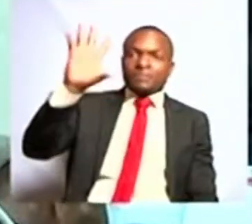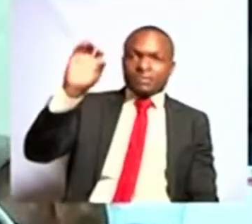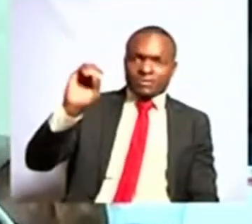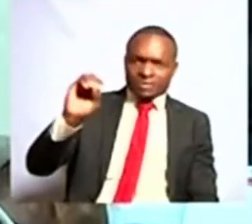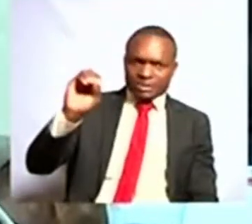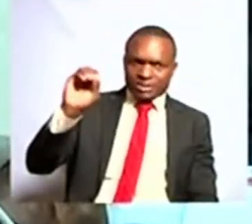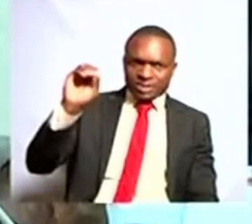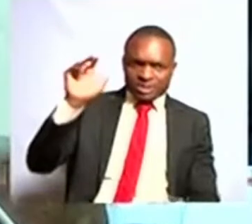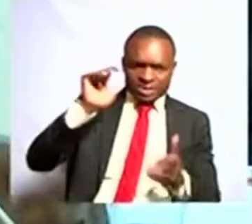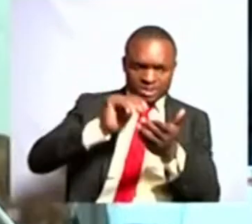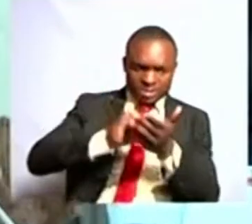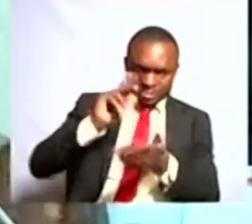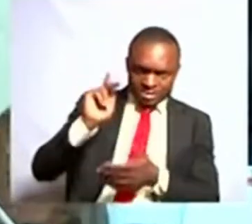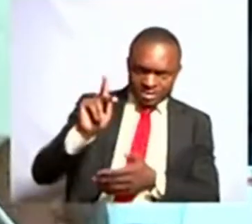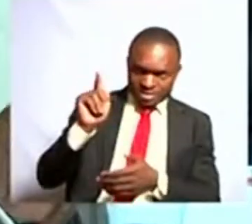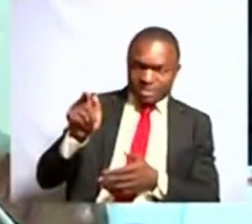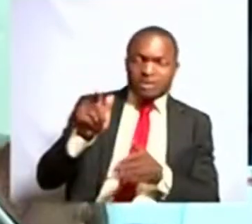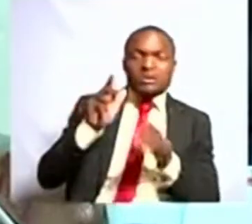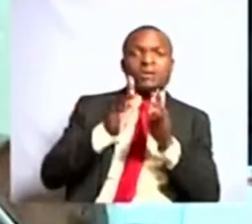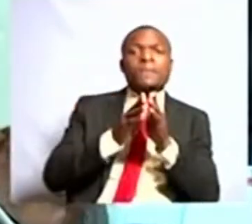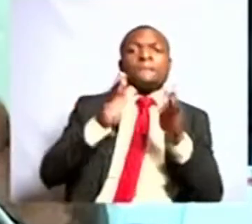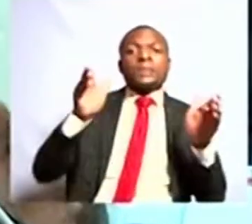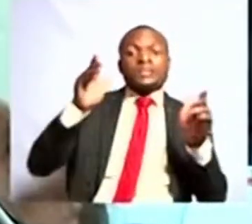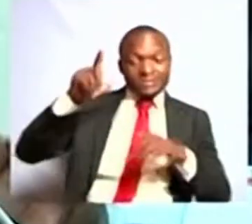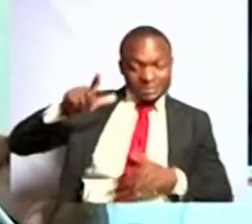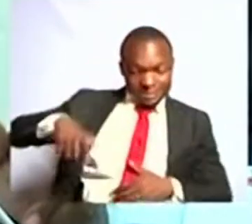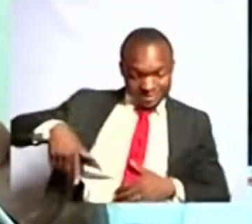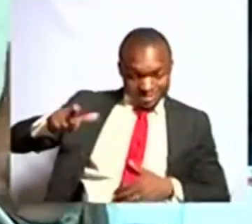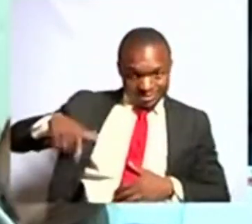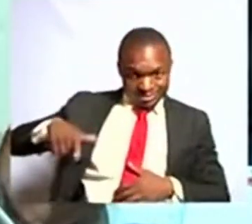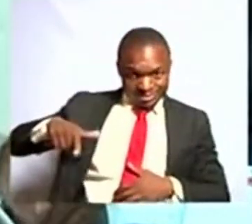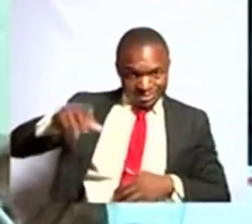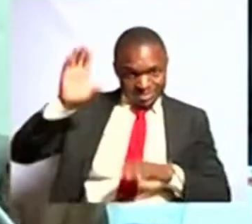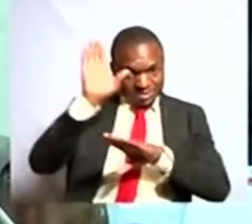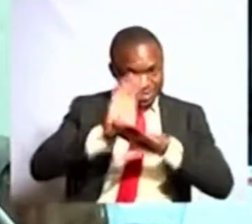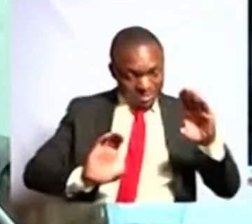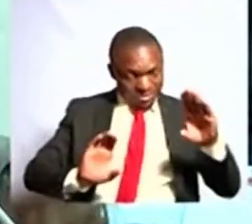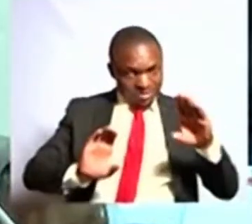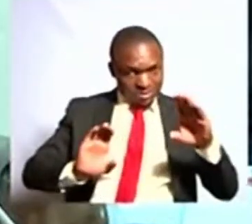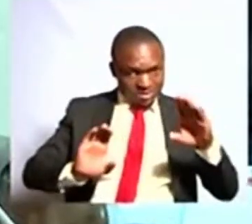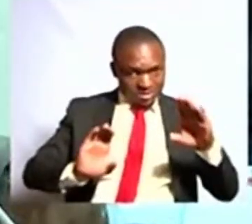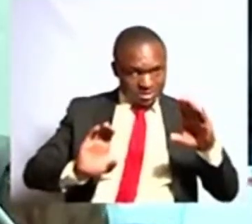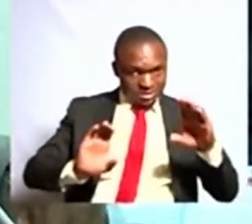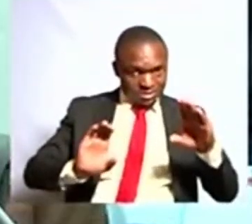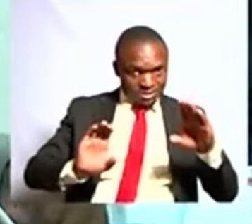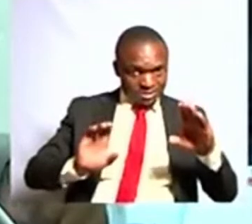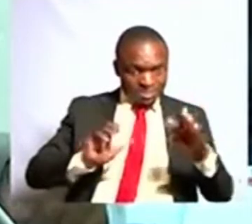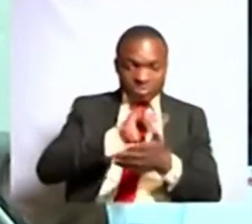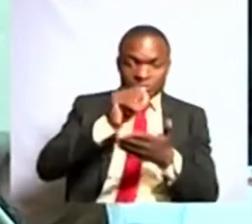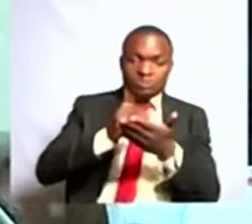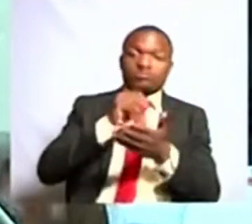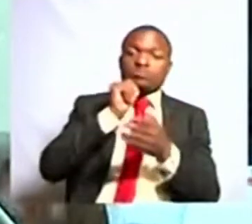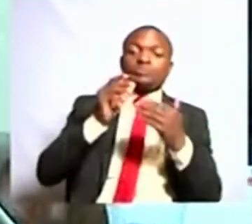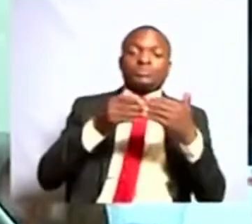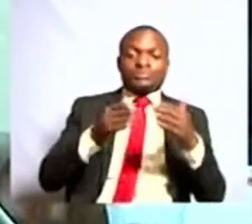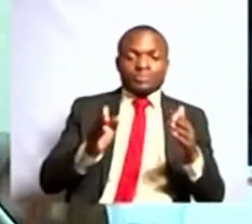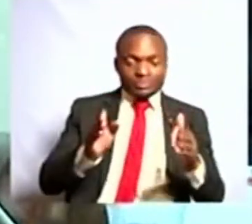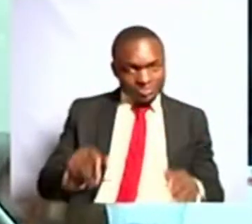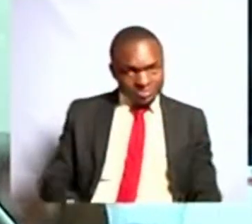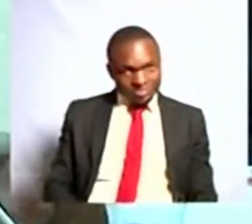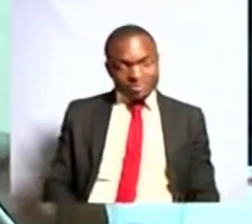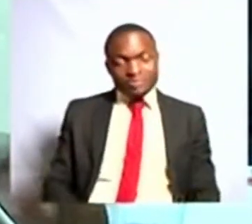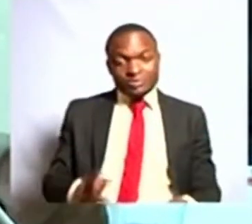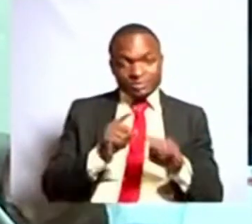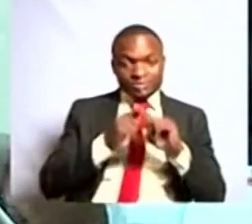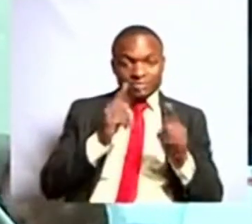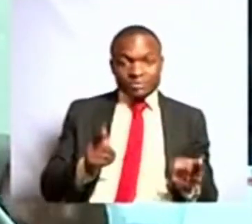kwacha. So this is the biggest delay that we caused the center not to open.